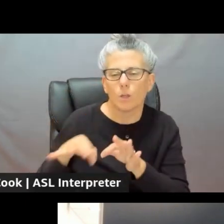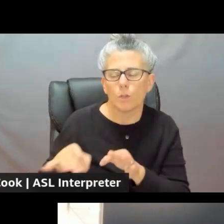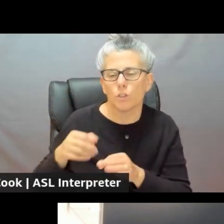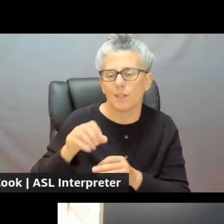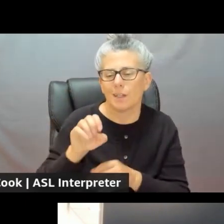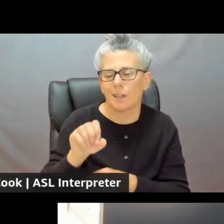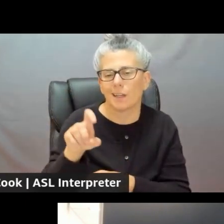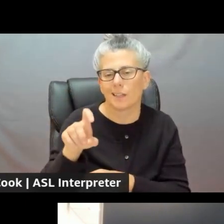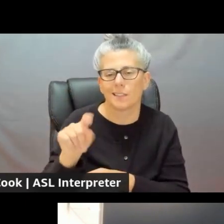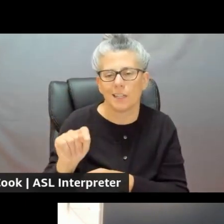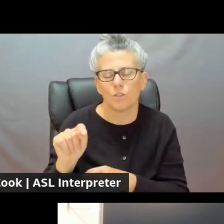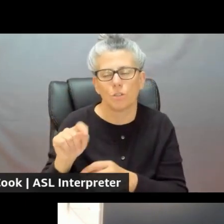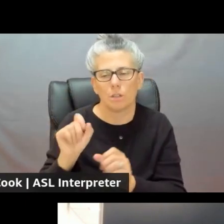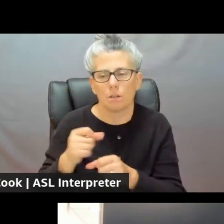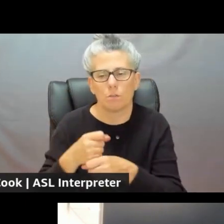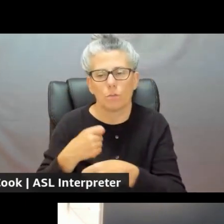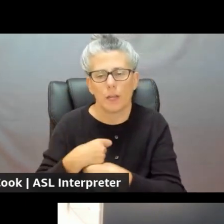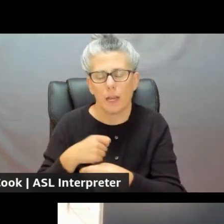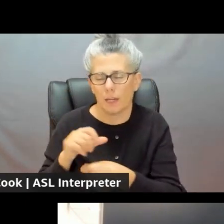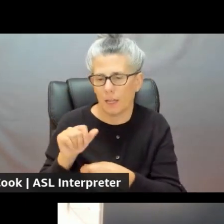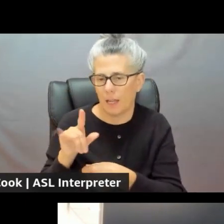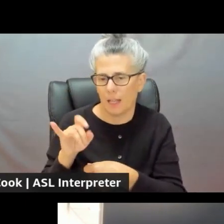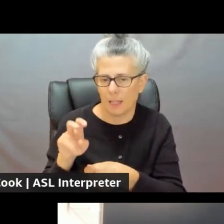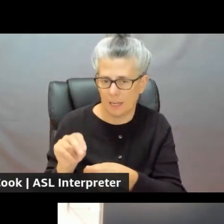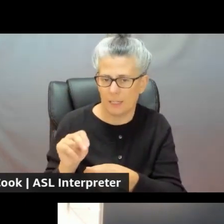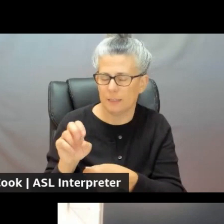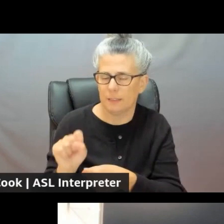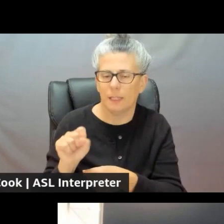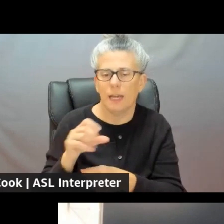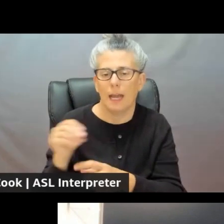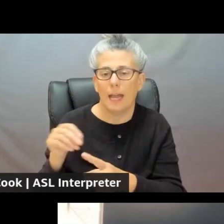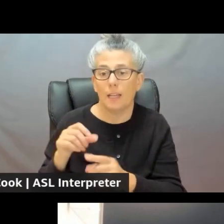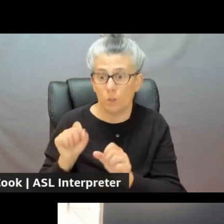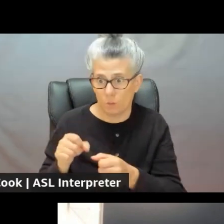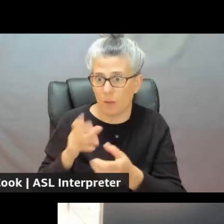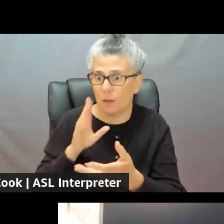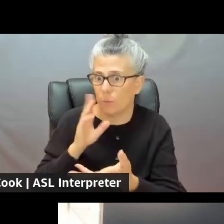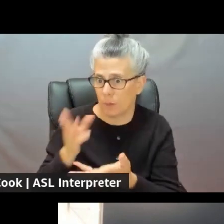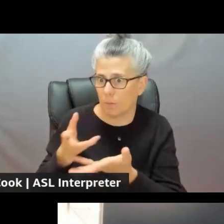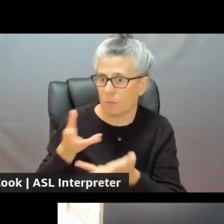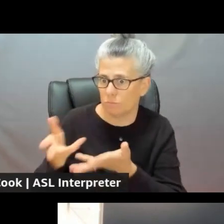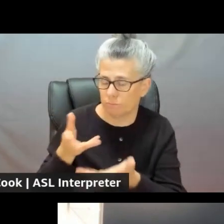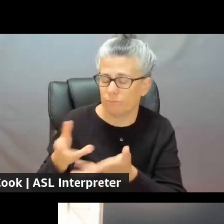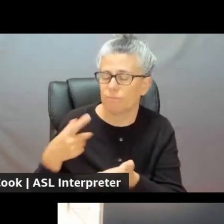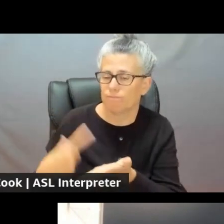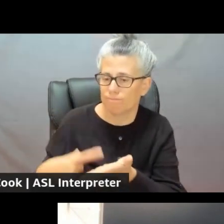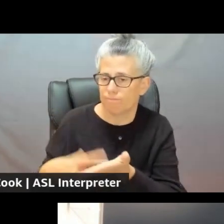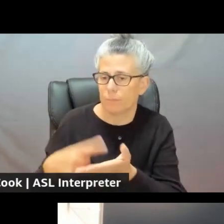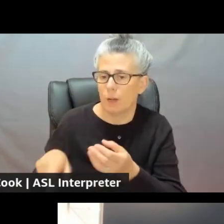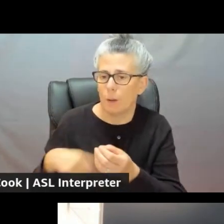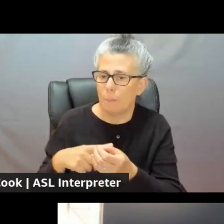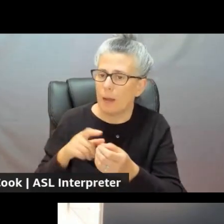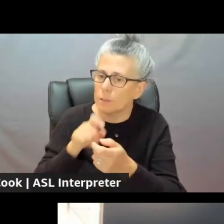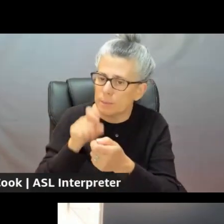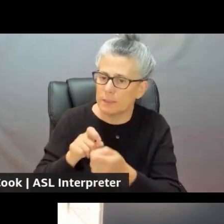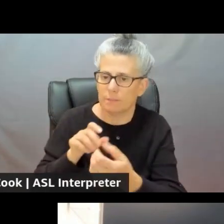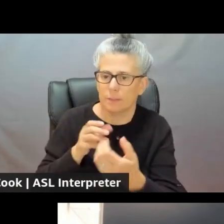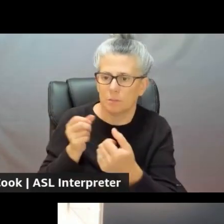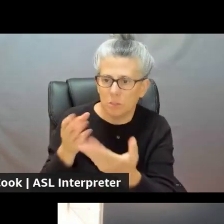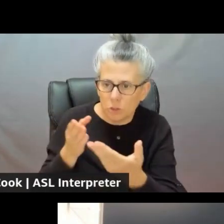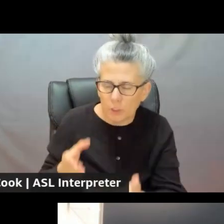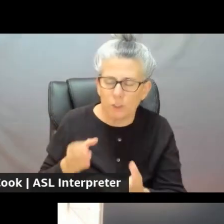create like an RFC, and you would see like members from our team engaging with you on over that particular forum, right? So I'll paste the link of